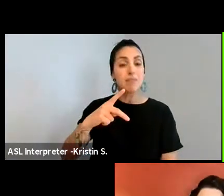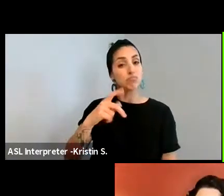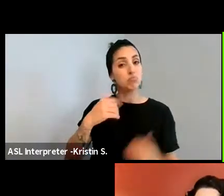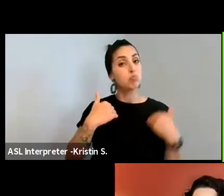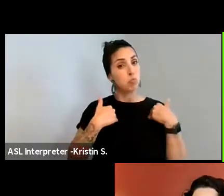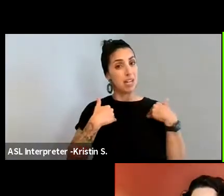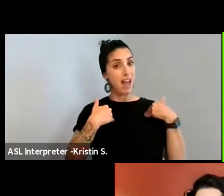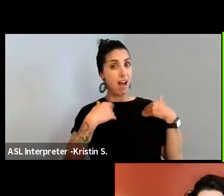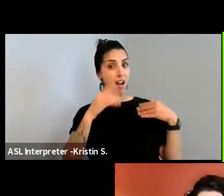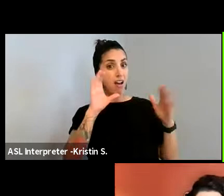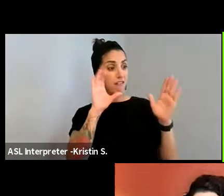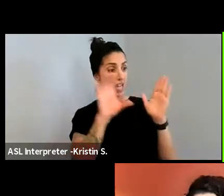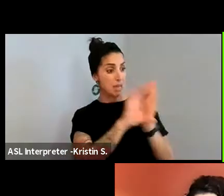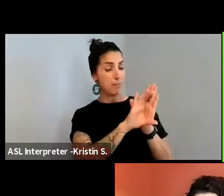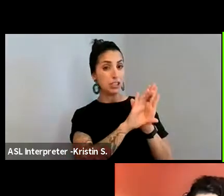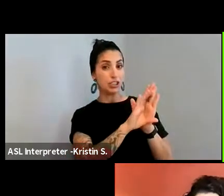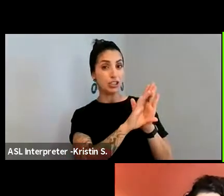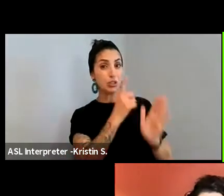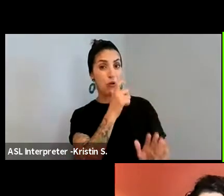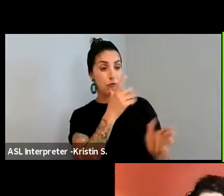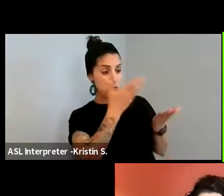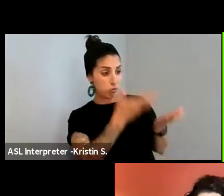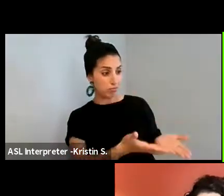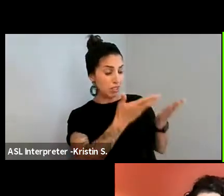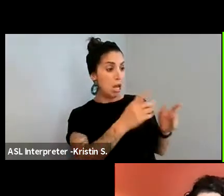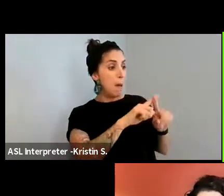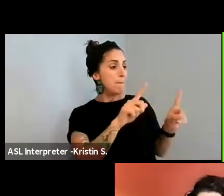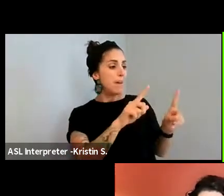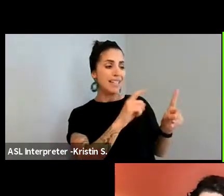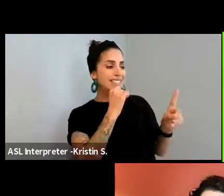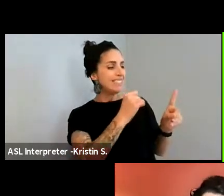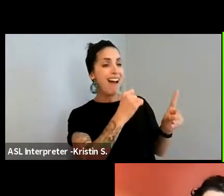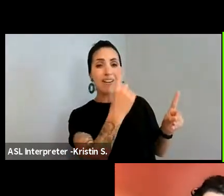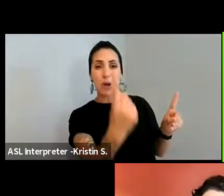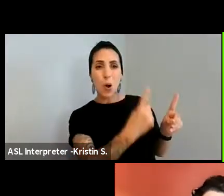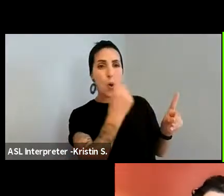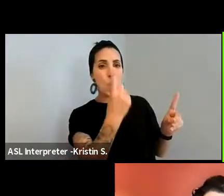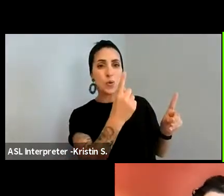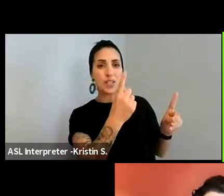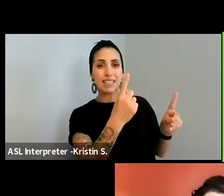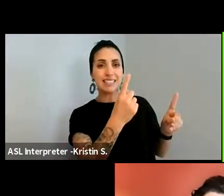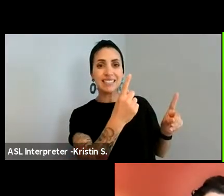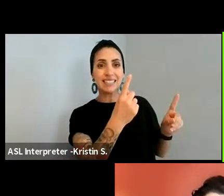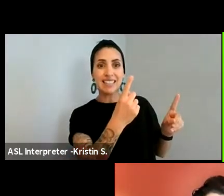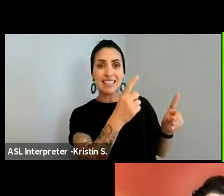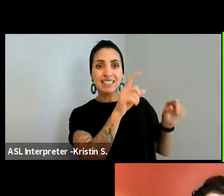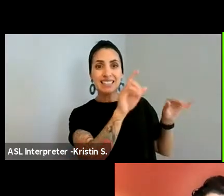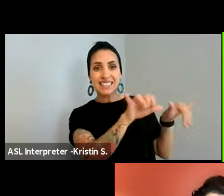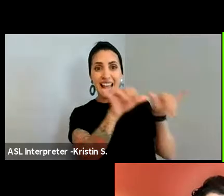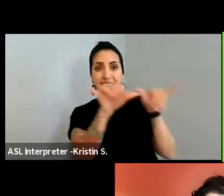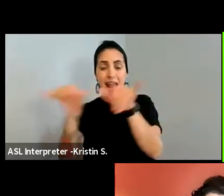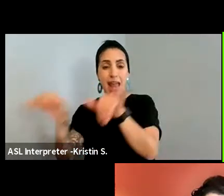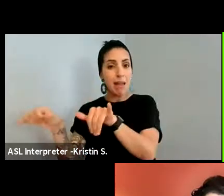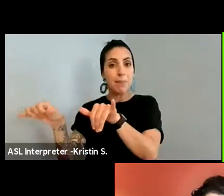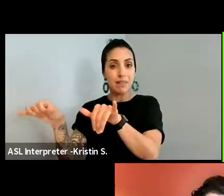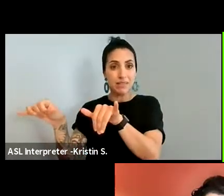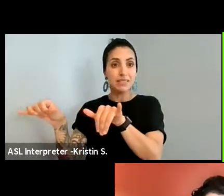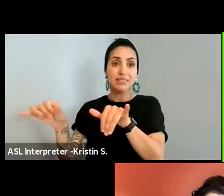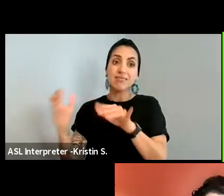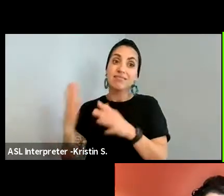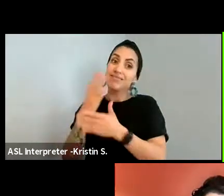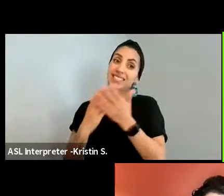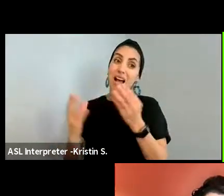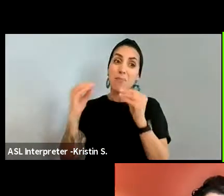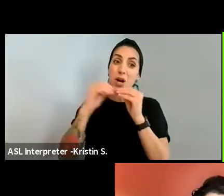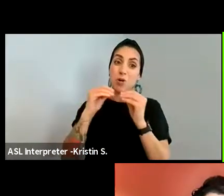even disability images that we don't always see. There are some that are more visible than